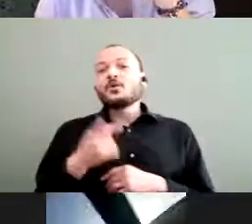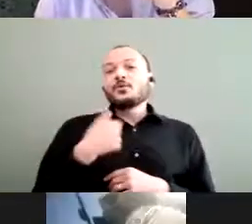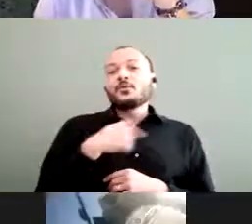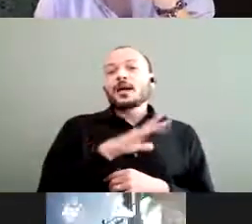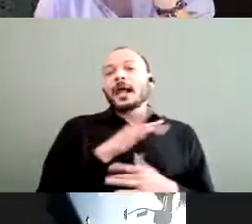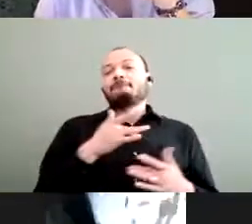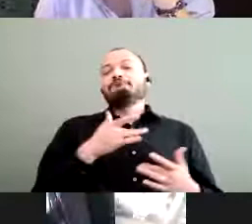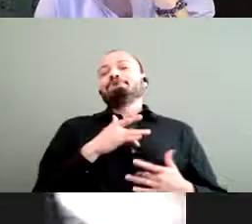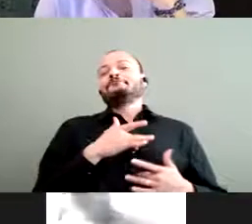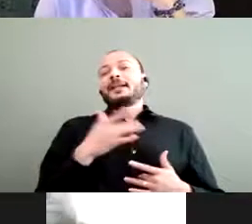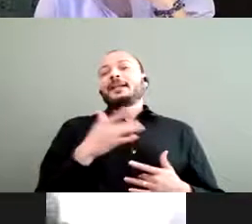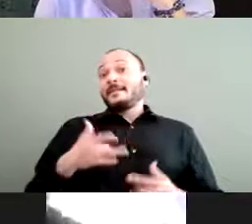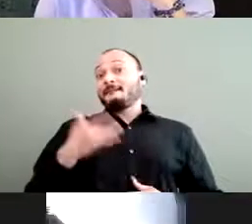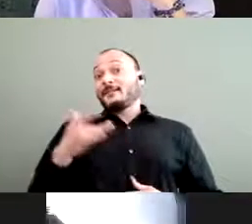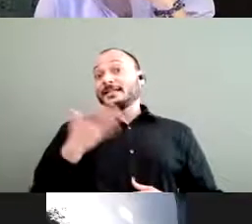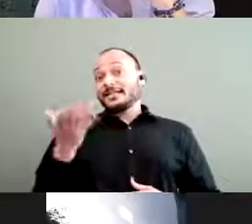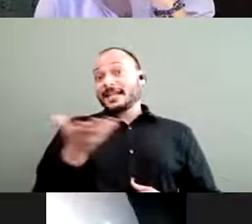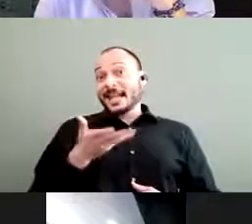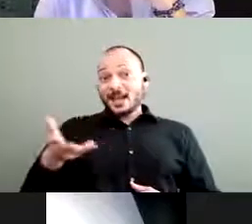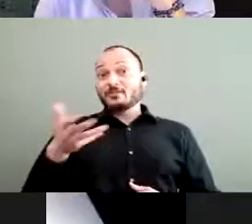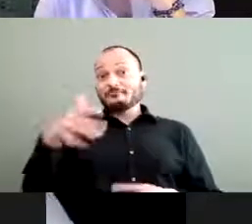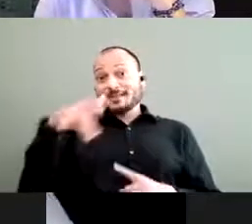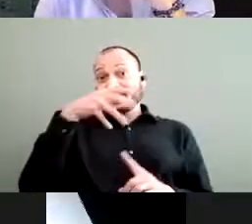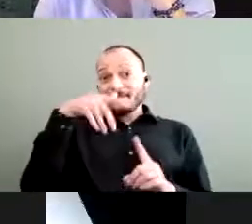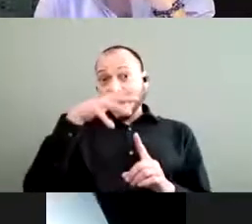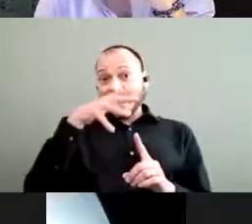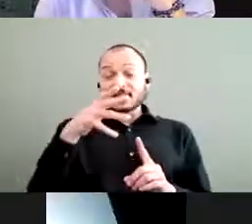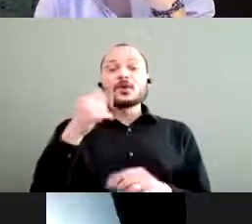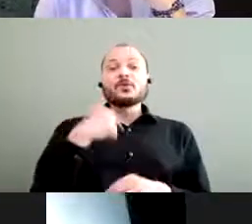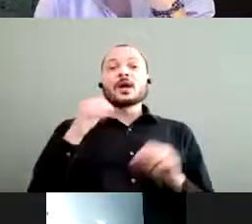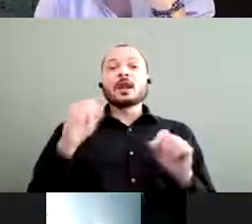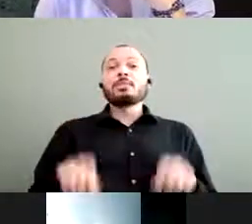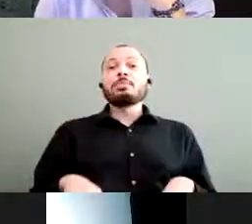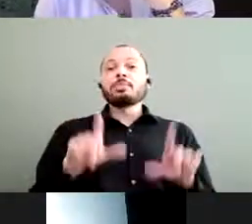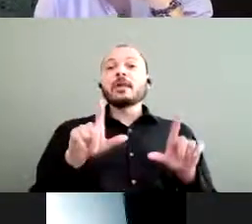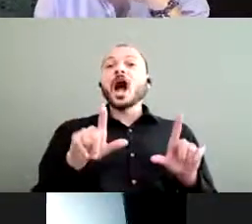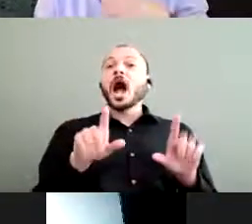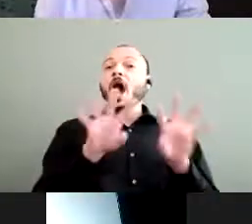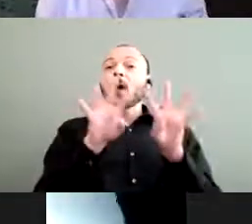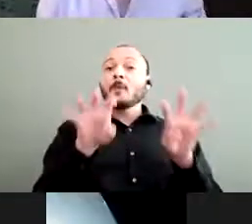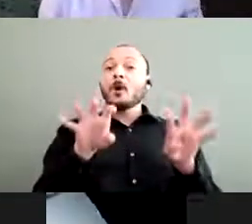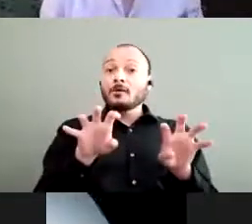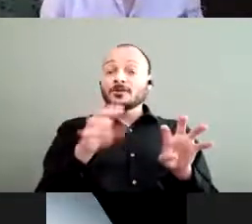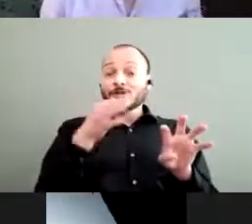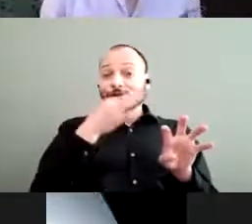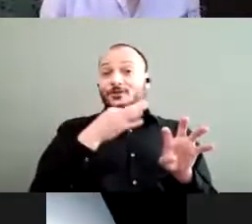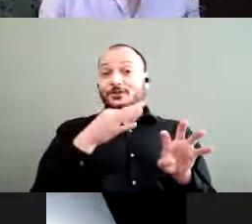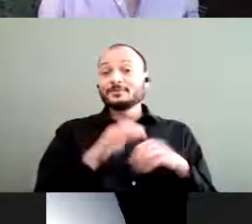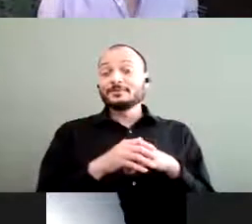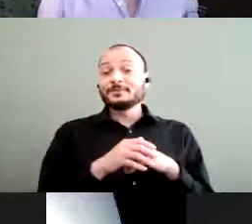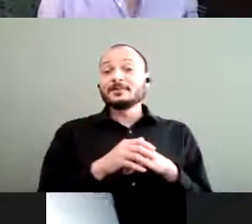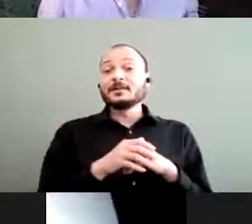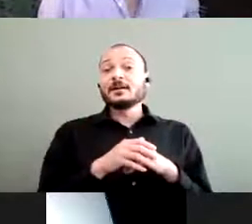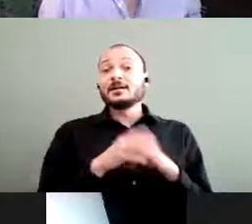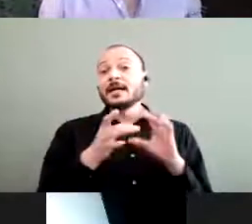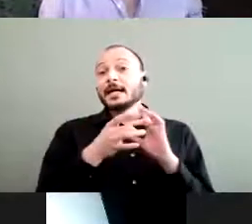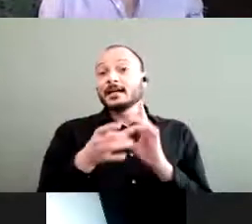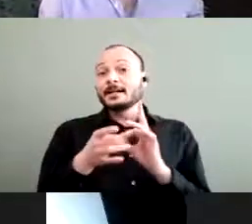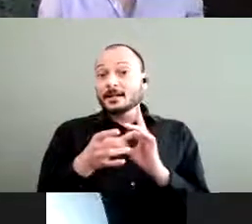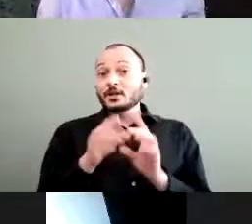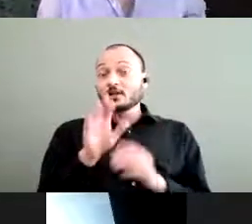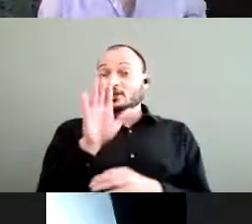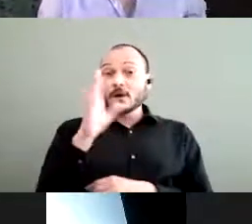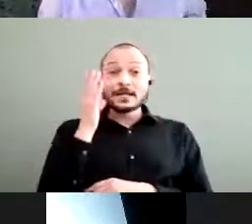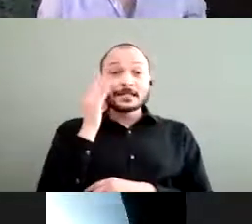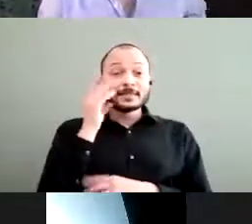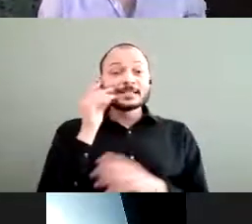the feelings in the room. We're gonna launch a poll in just a minute about, well, a couple seconds, about your experience